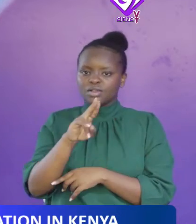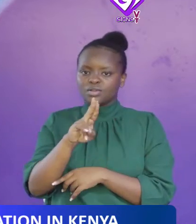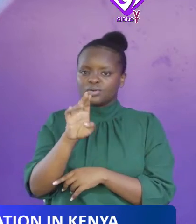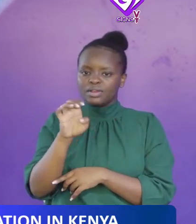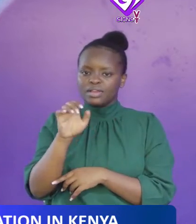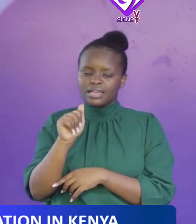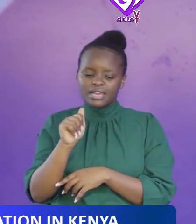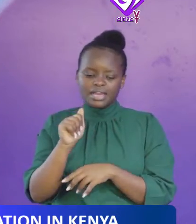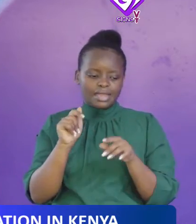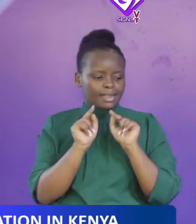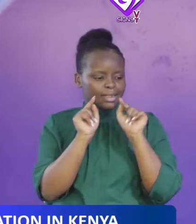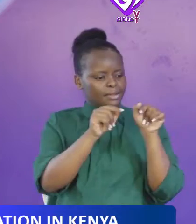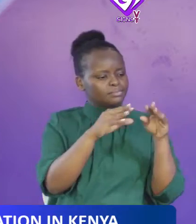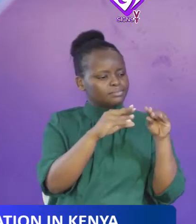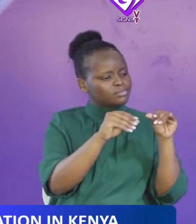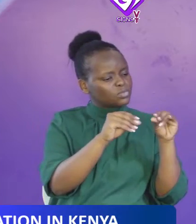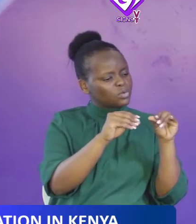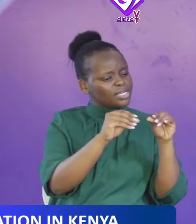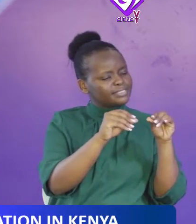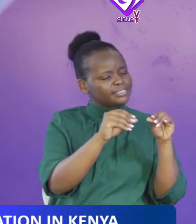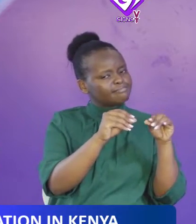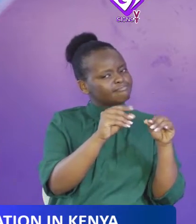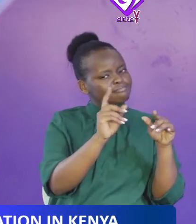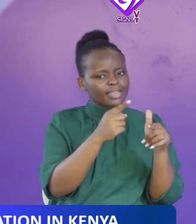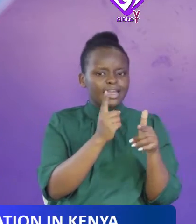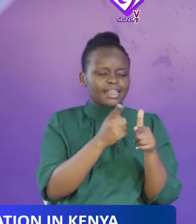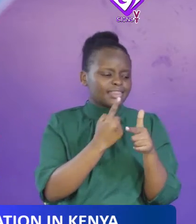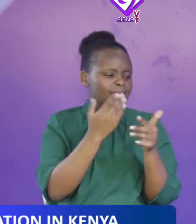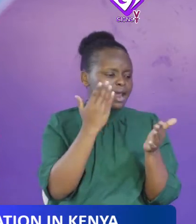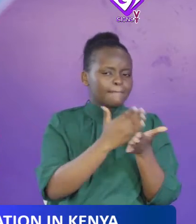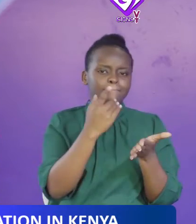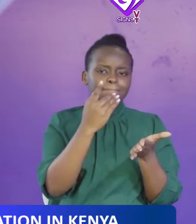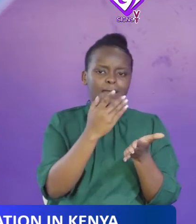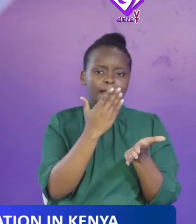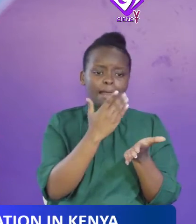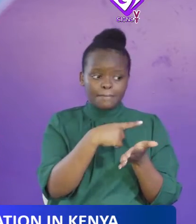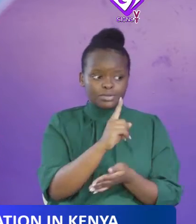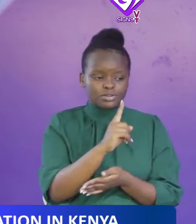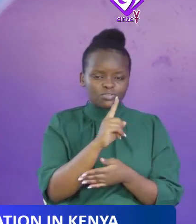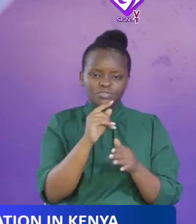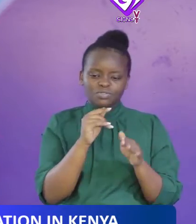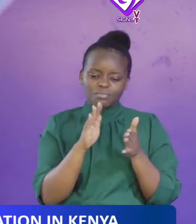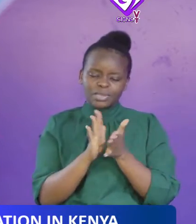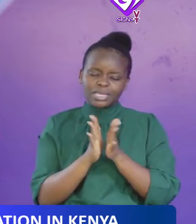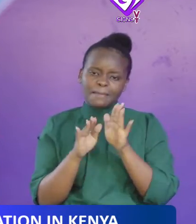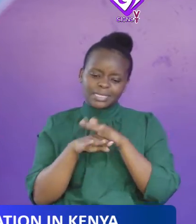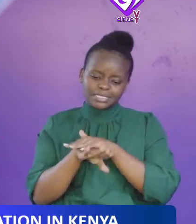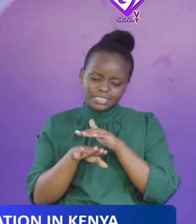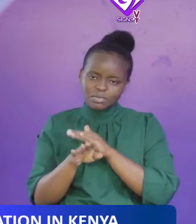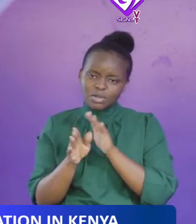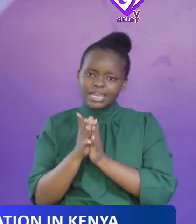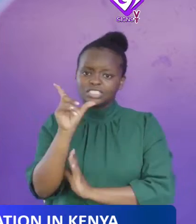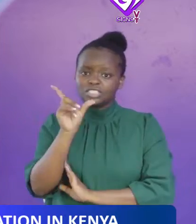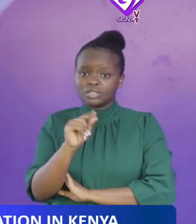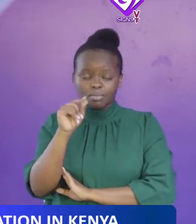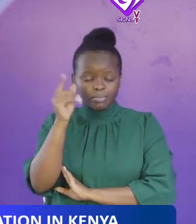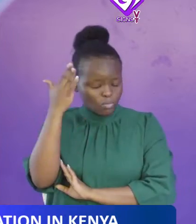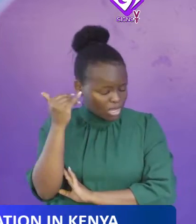checking the quality of what you're doing, then education becomes more accessible to everybody. And it becomes cheaper. Why?